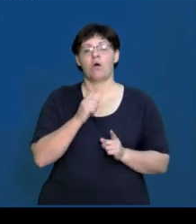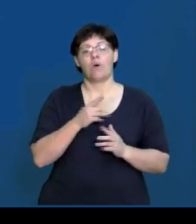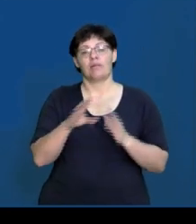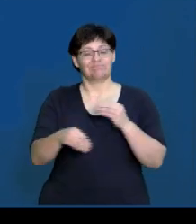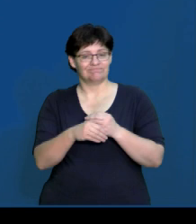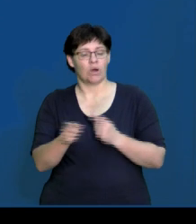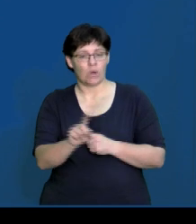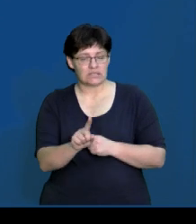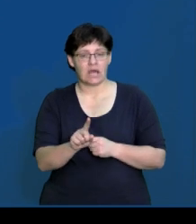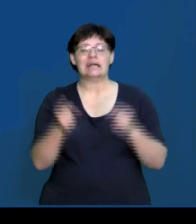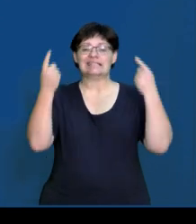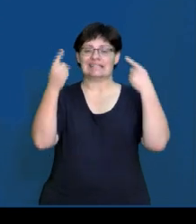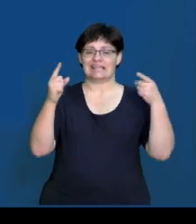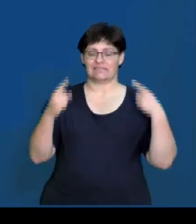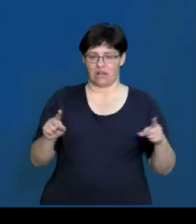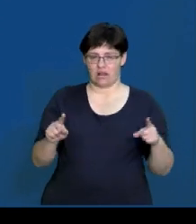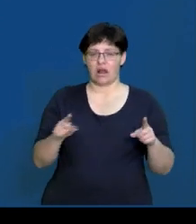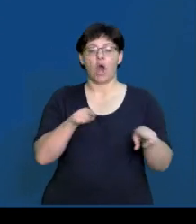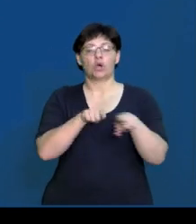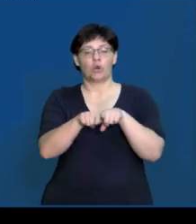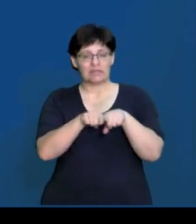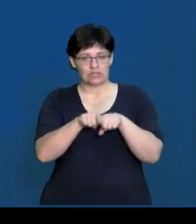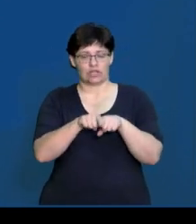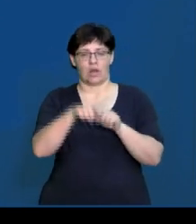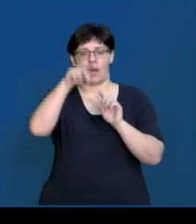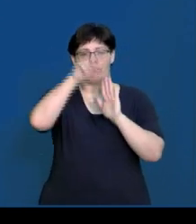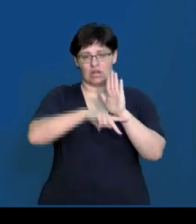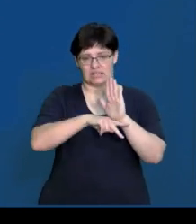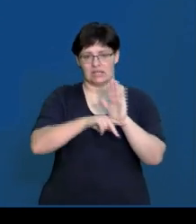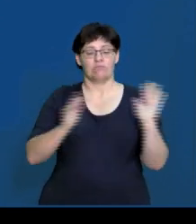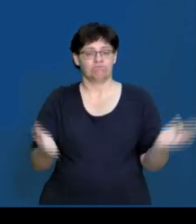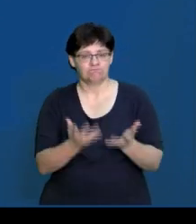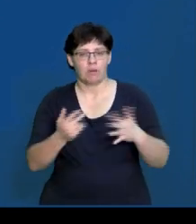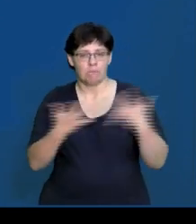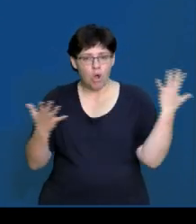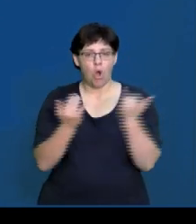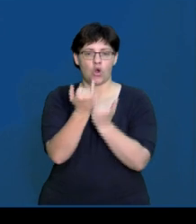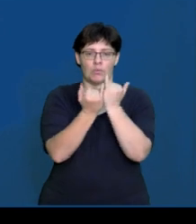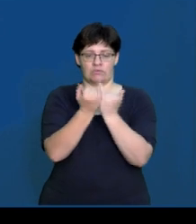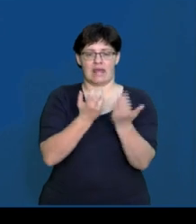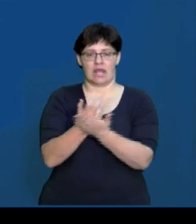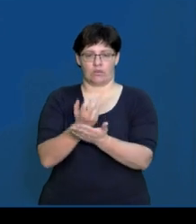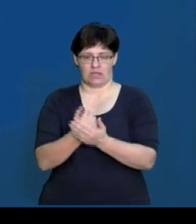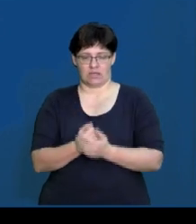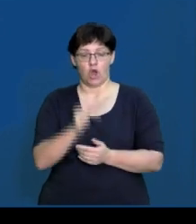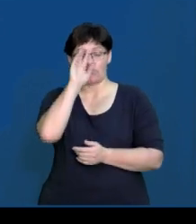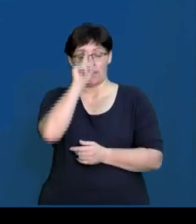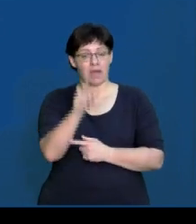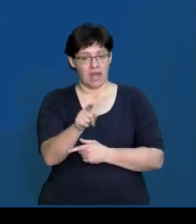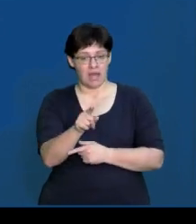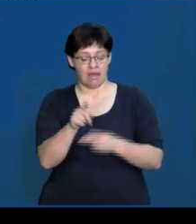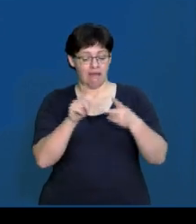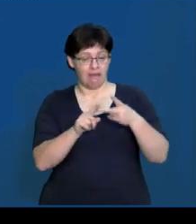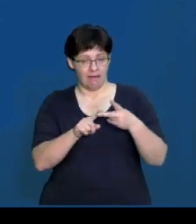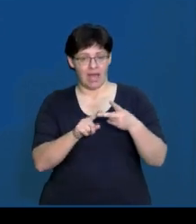typical additional part would be how successful is the competition policy in promoting a more competitive economy.